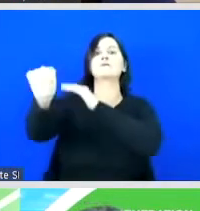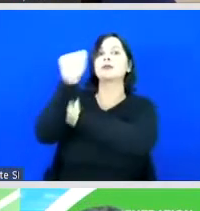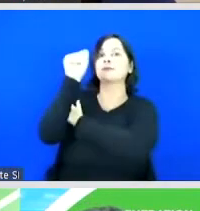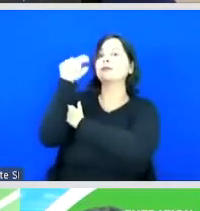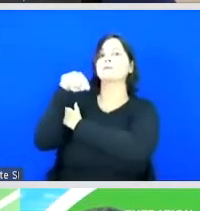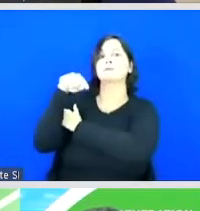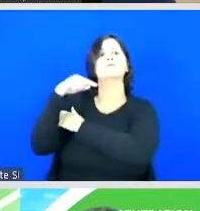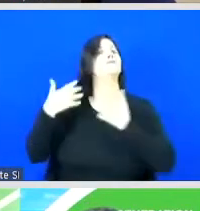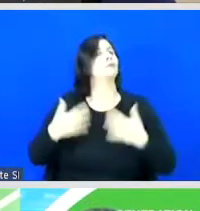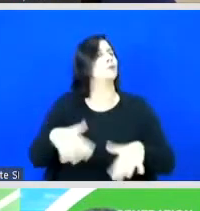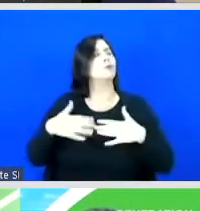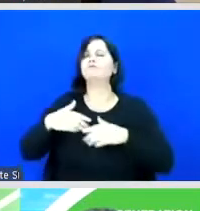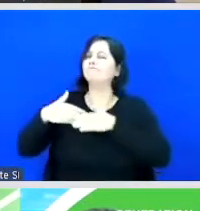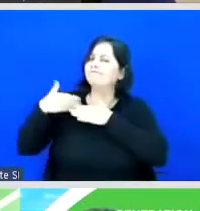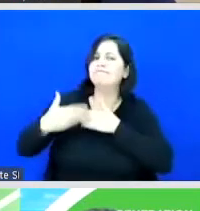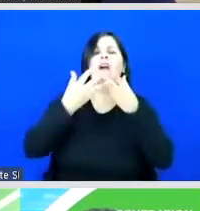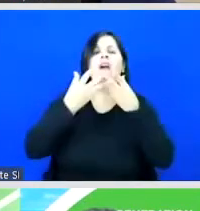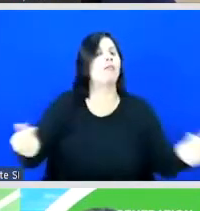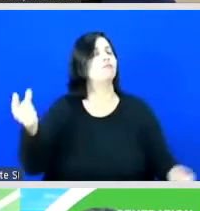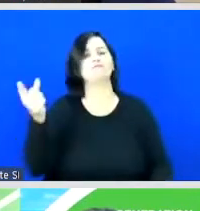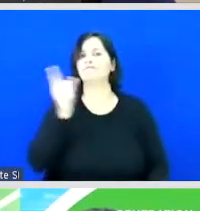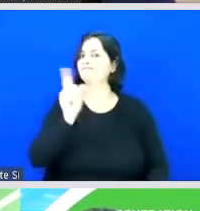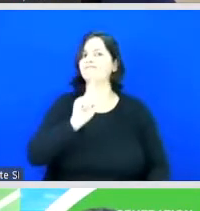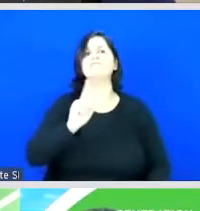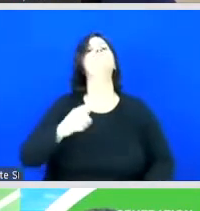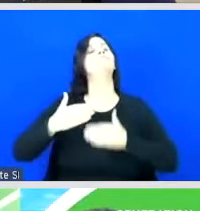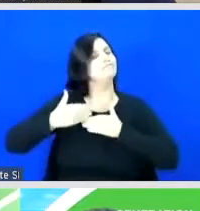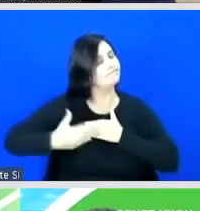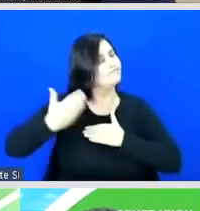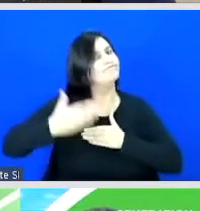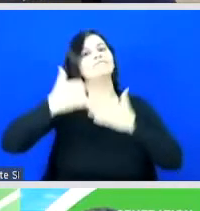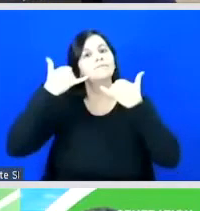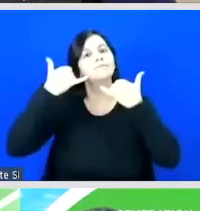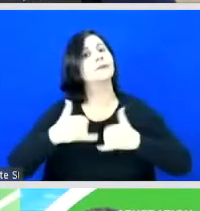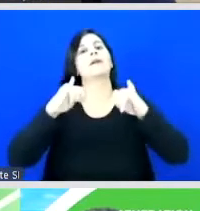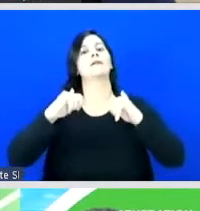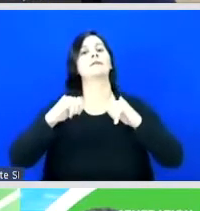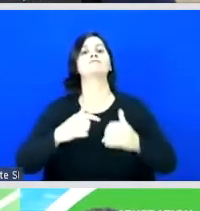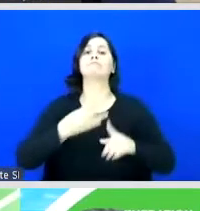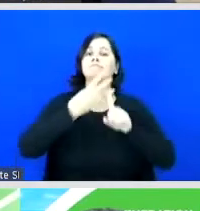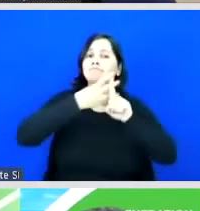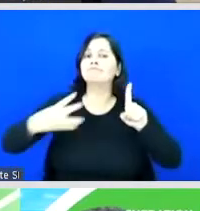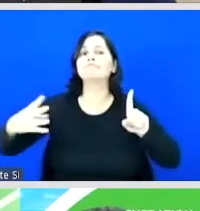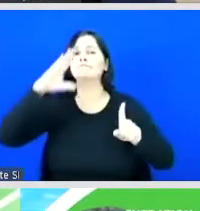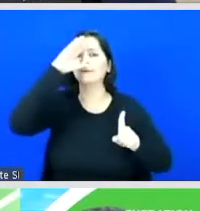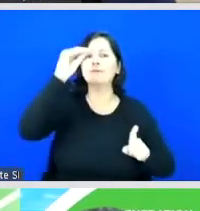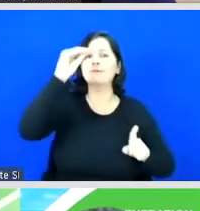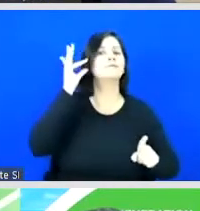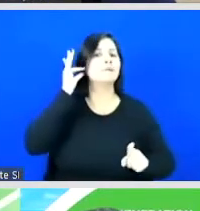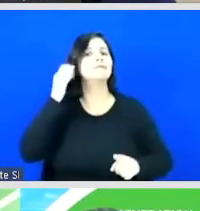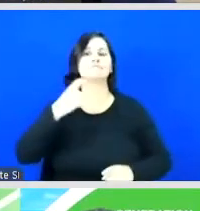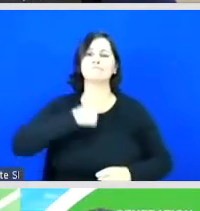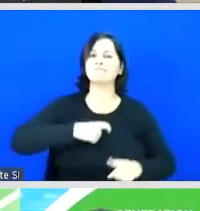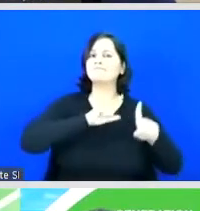commitment of more governments, but also to mainstream environment and climate, and to